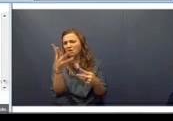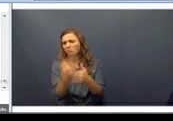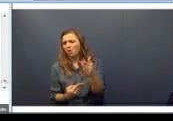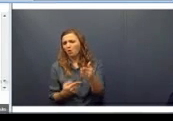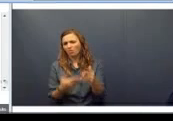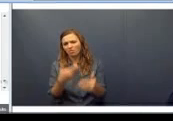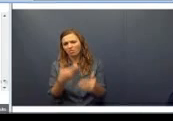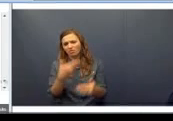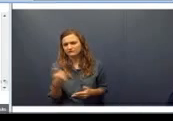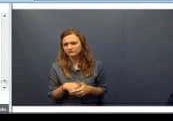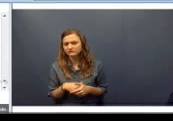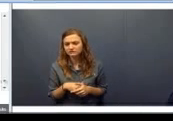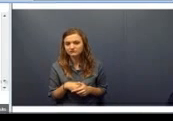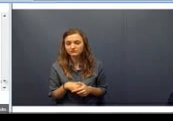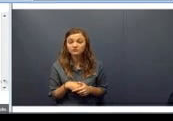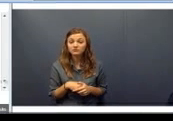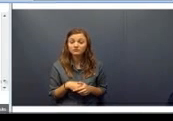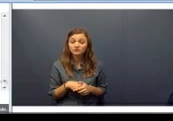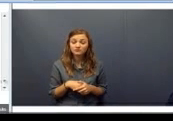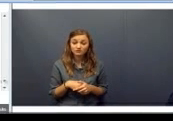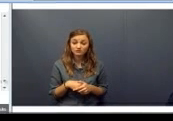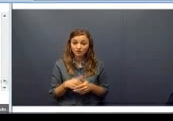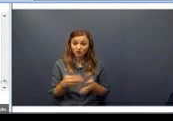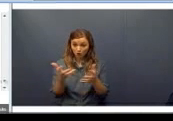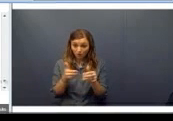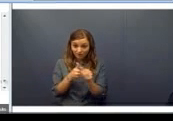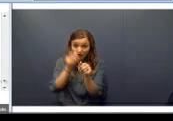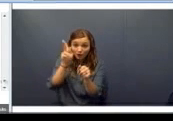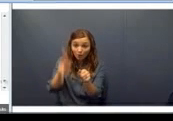of us. Preferably just send it to both of us.